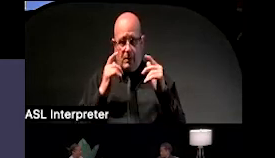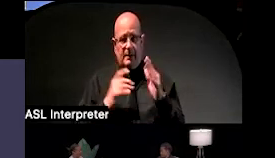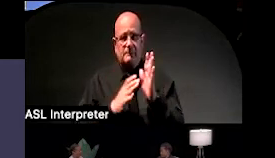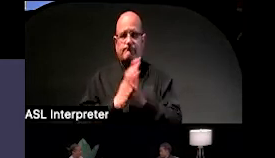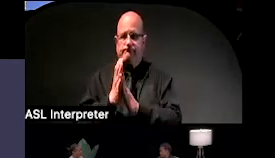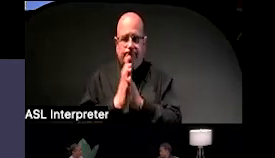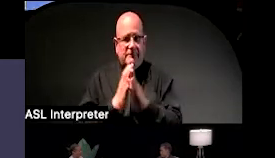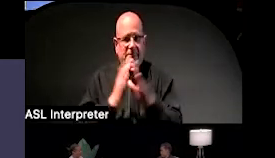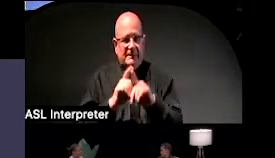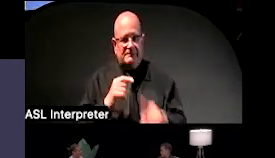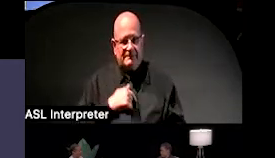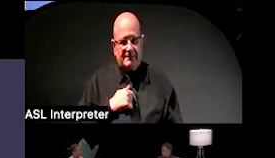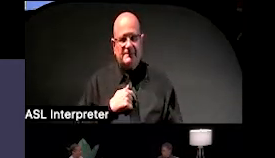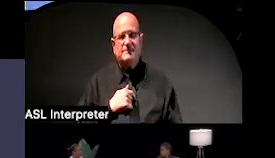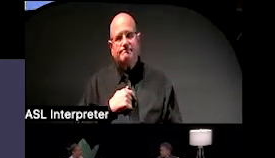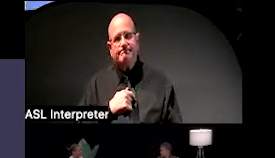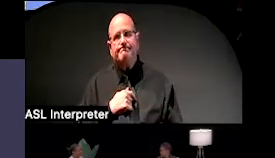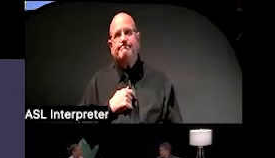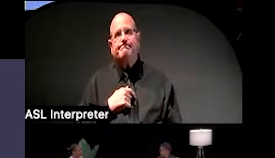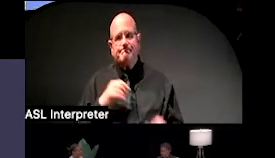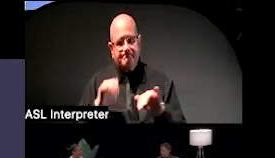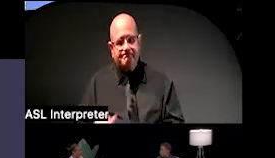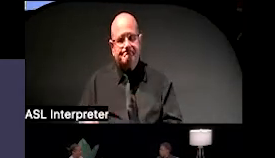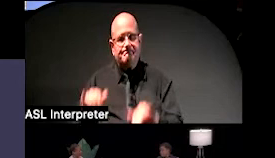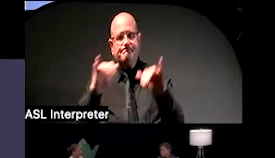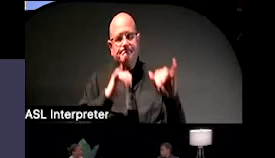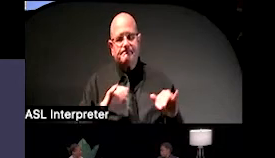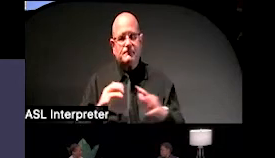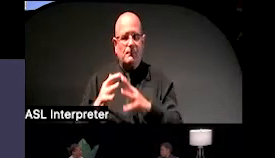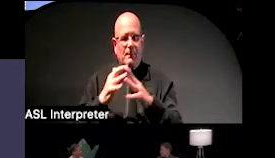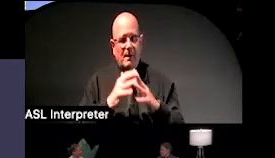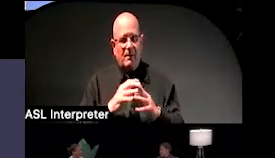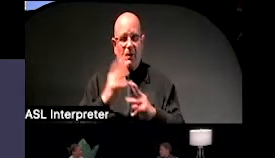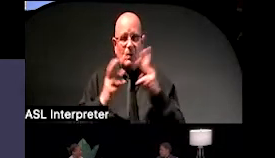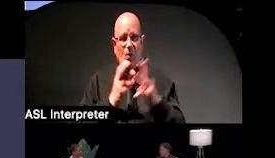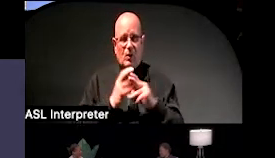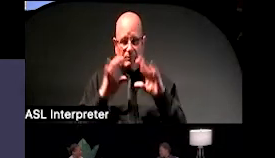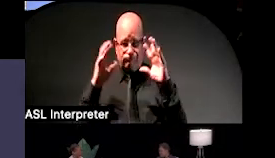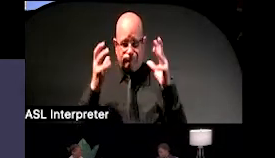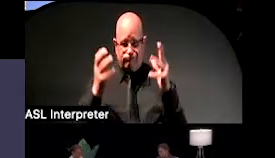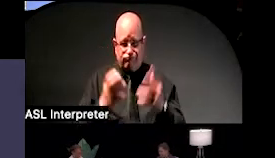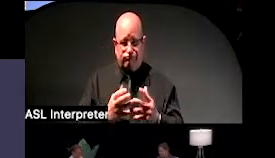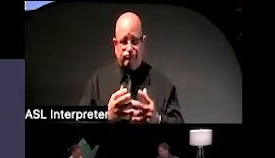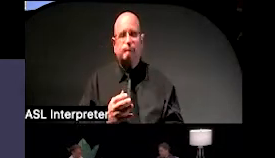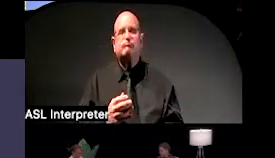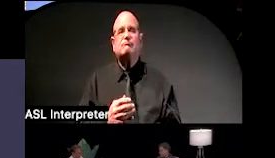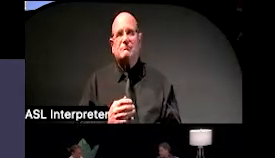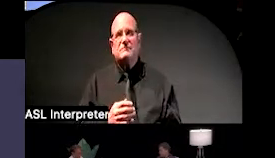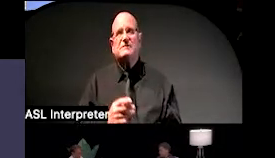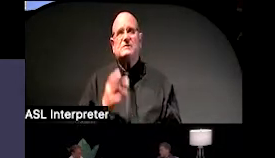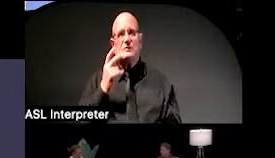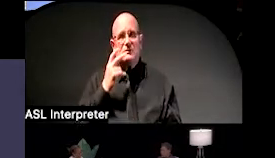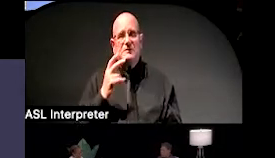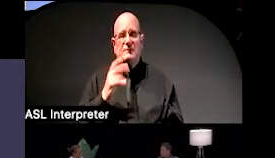as I do, across the country, around the world, to stand and advocate